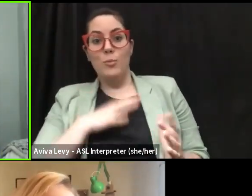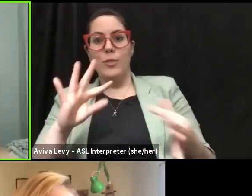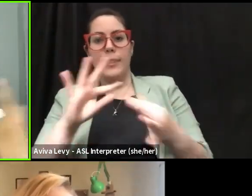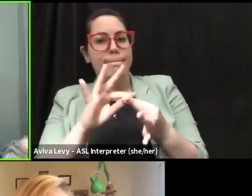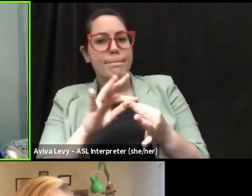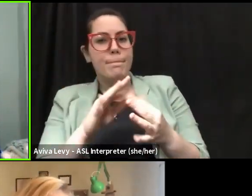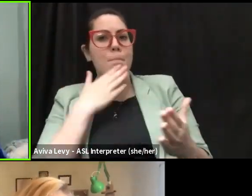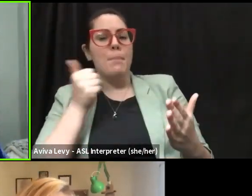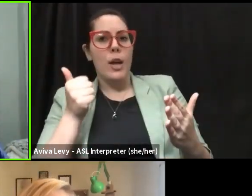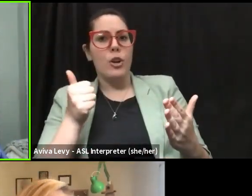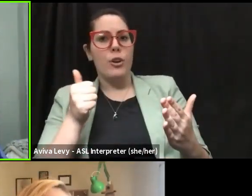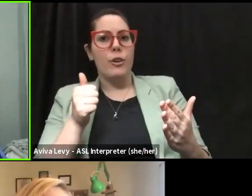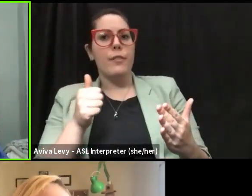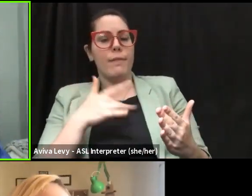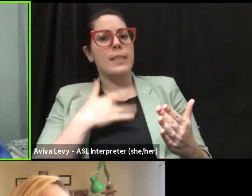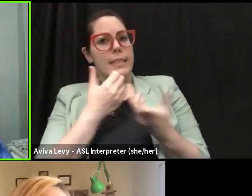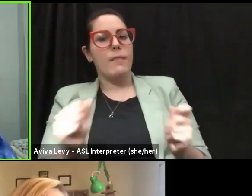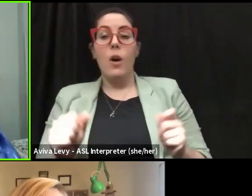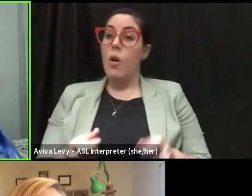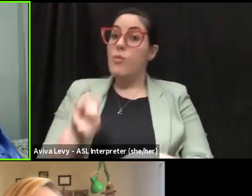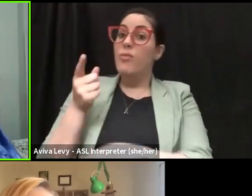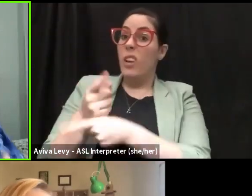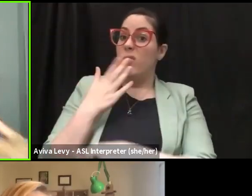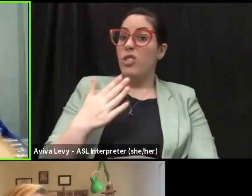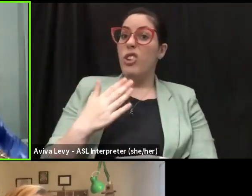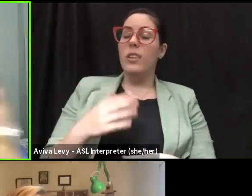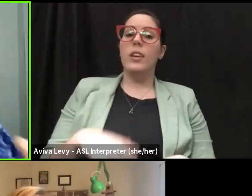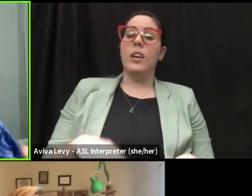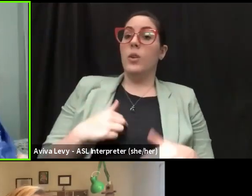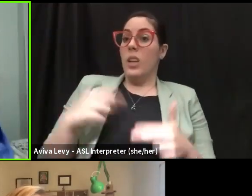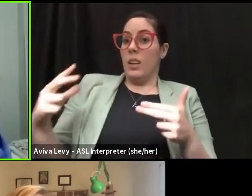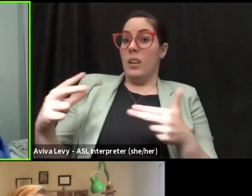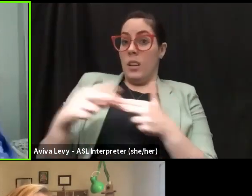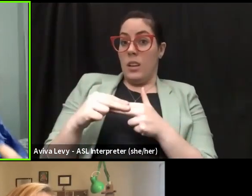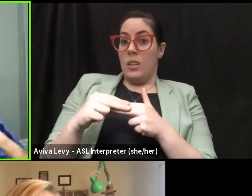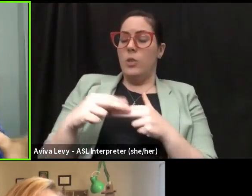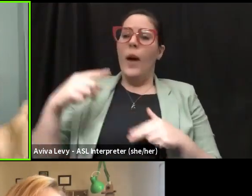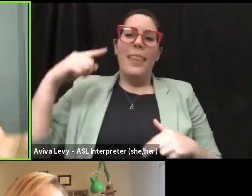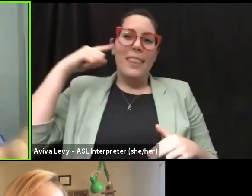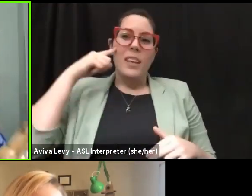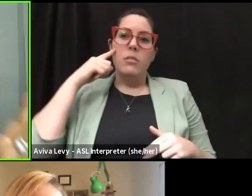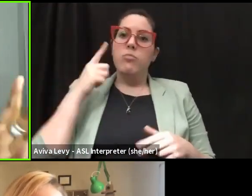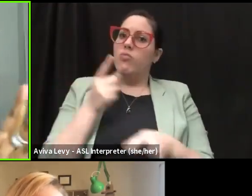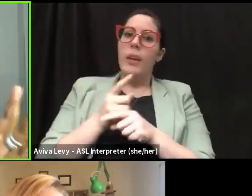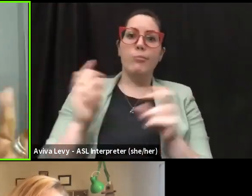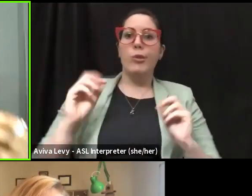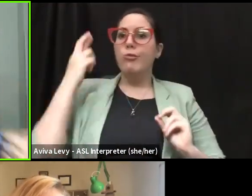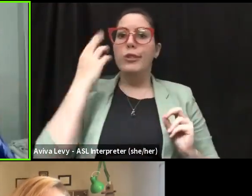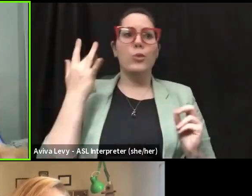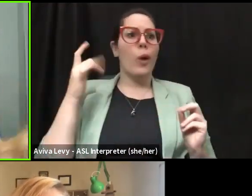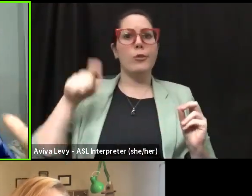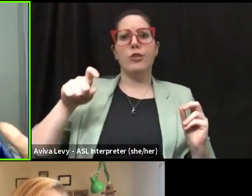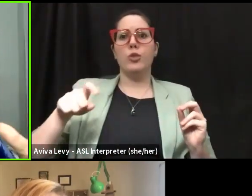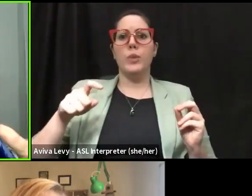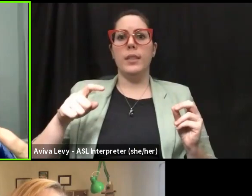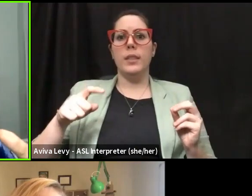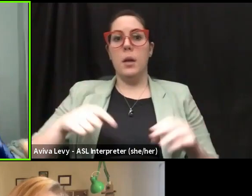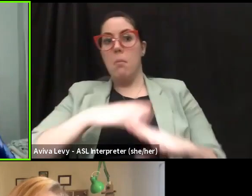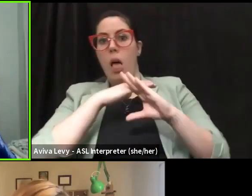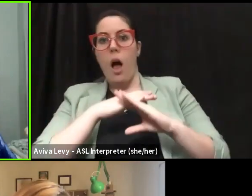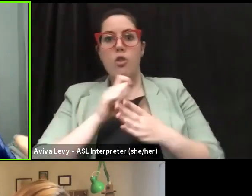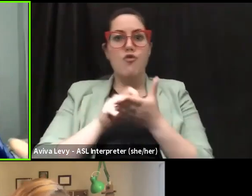No, just building on that, you know, I think, you know, there's no reason why we should censor writers,